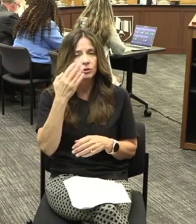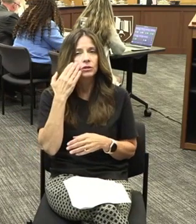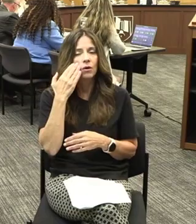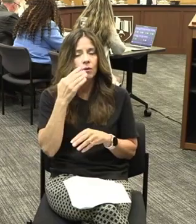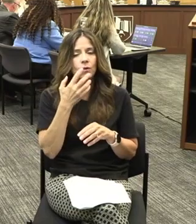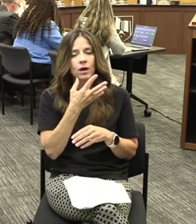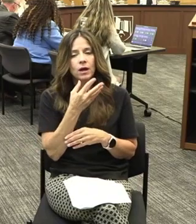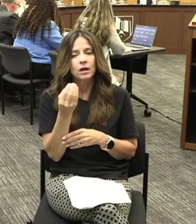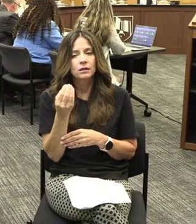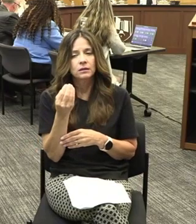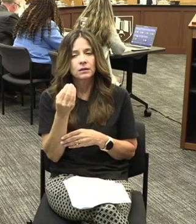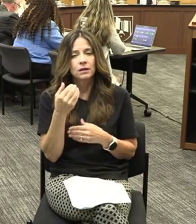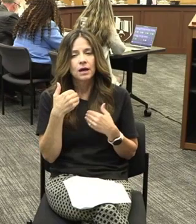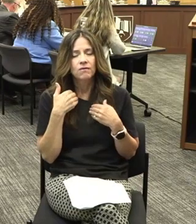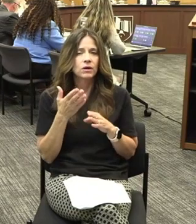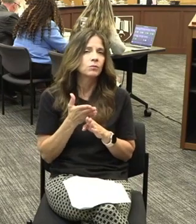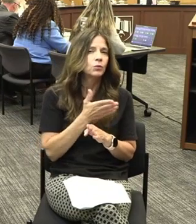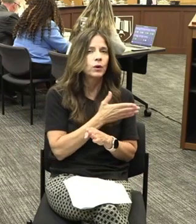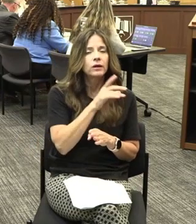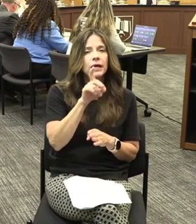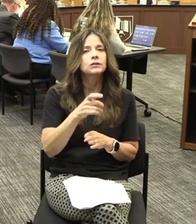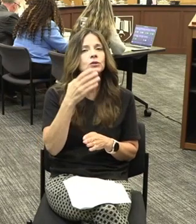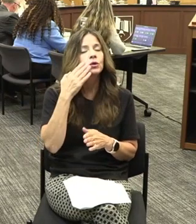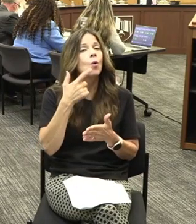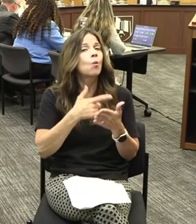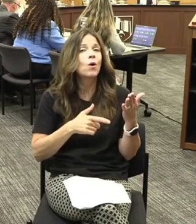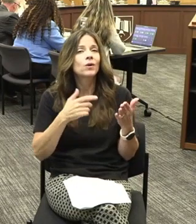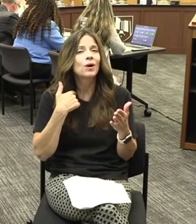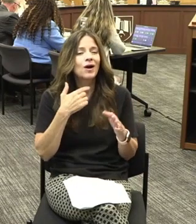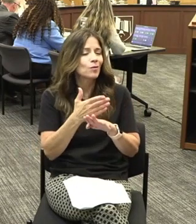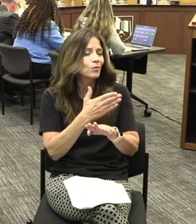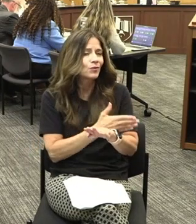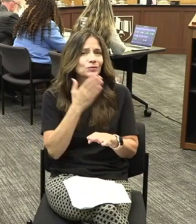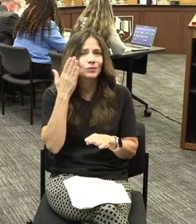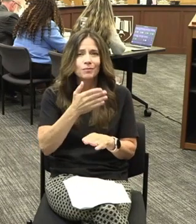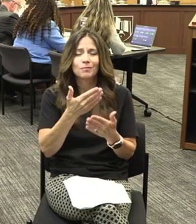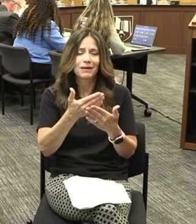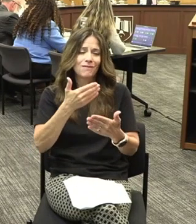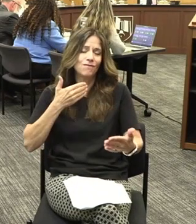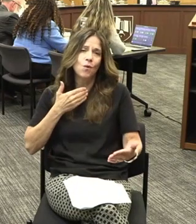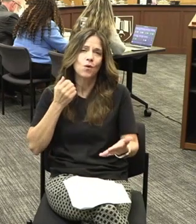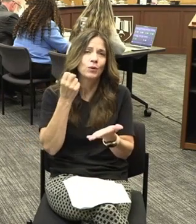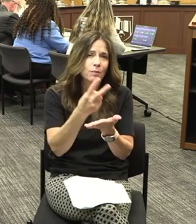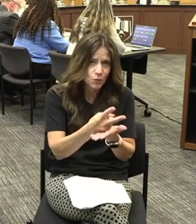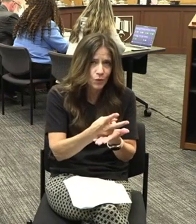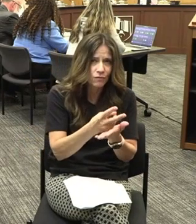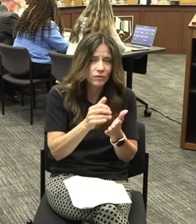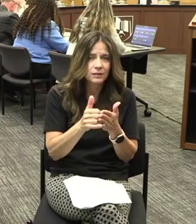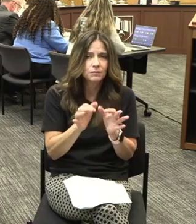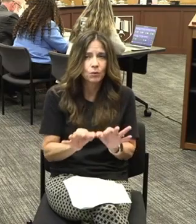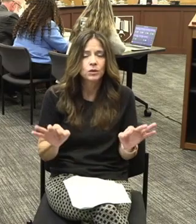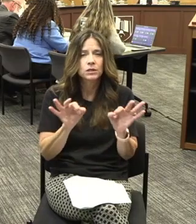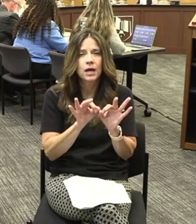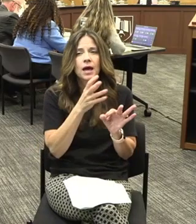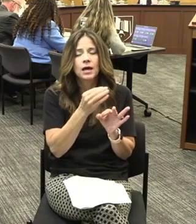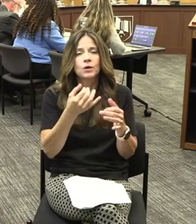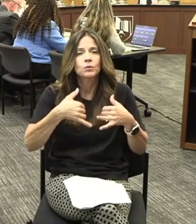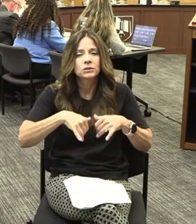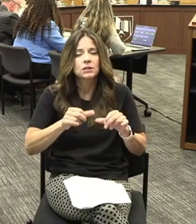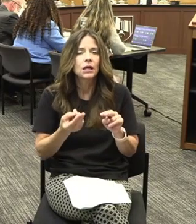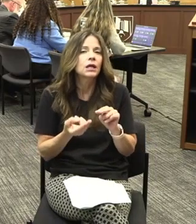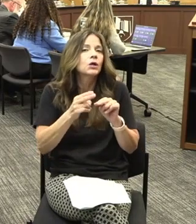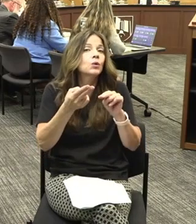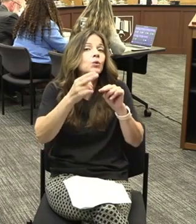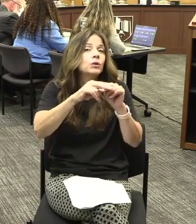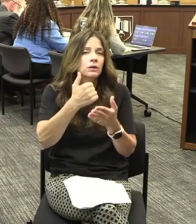had to know what our capital improvements were before we approved the budget, because that plays a heavy part into it. And we're still increasing the budget. I